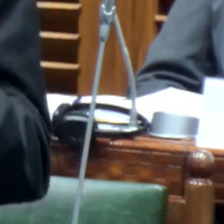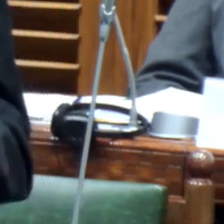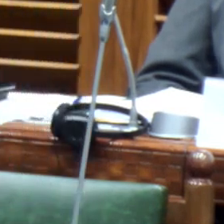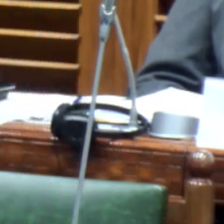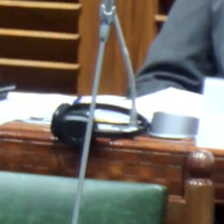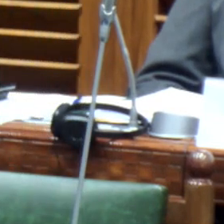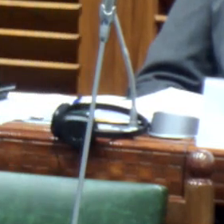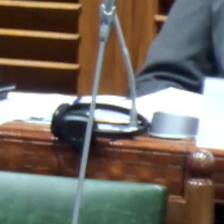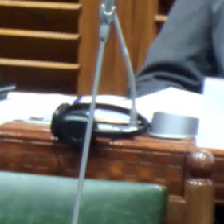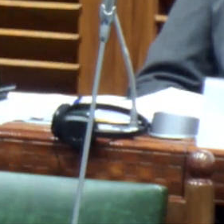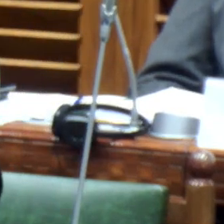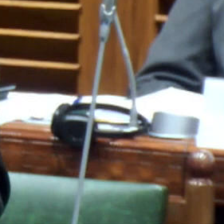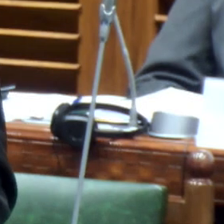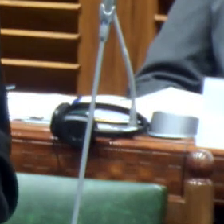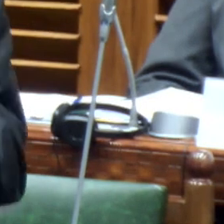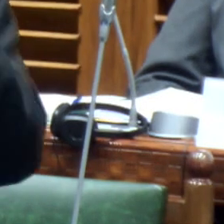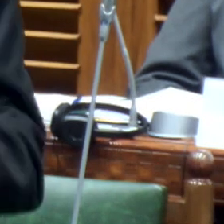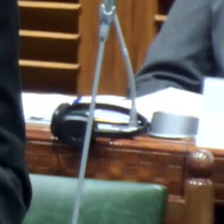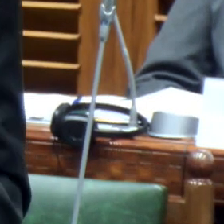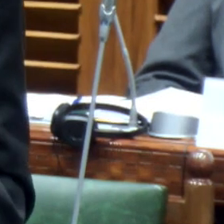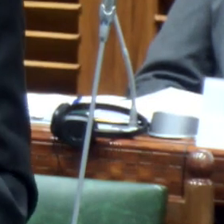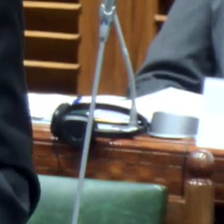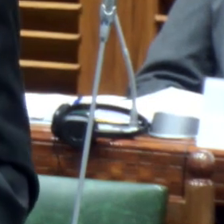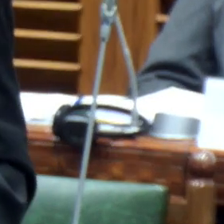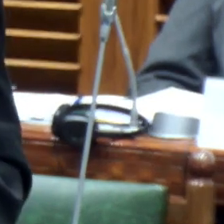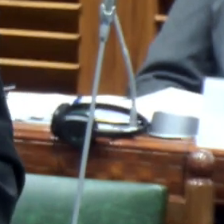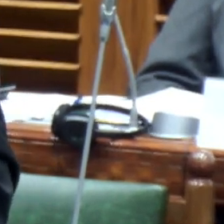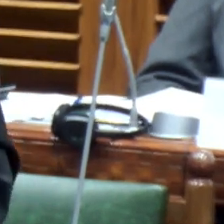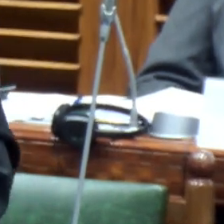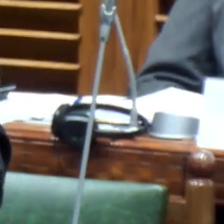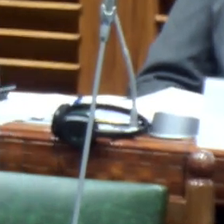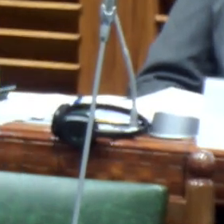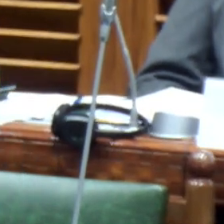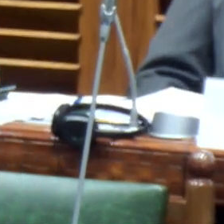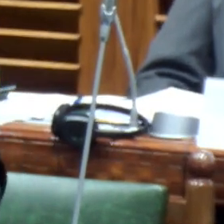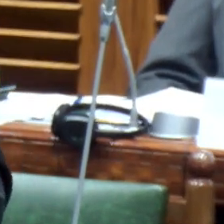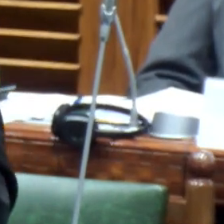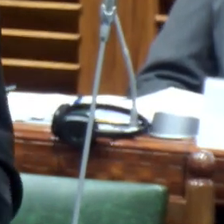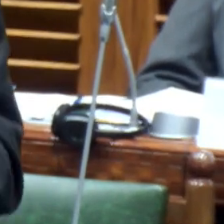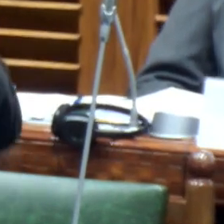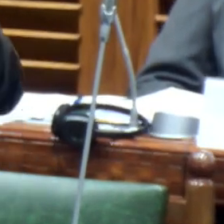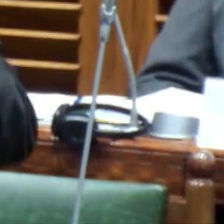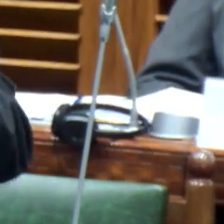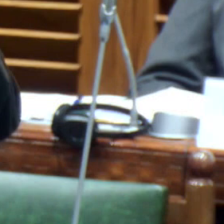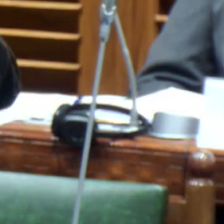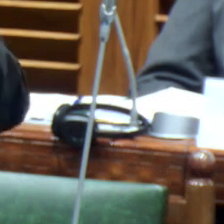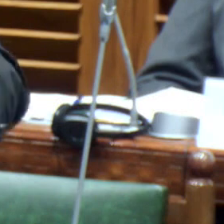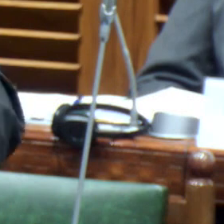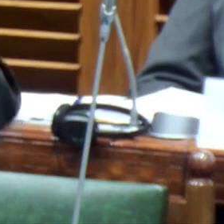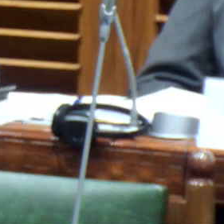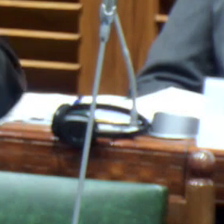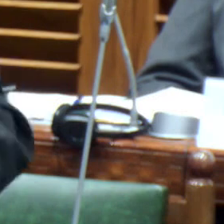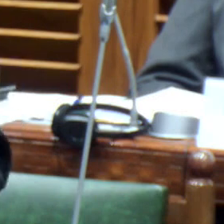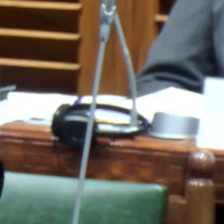because he's a cane farmer, and he wants $100 minimum ton on cane. I said, you